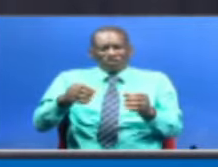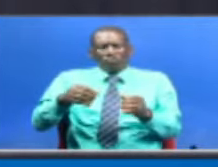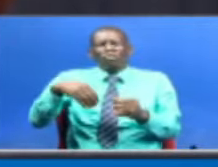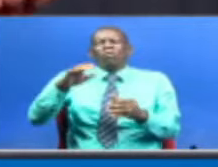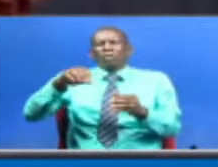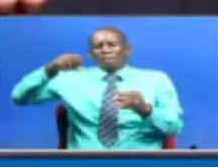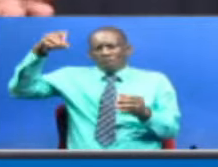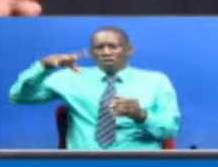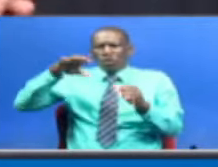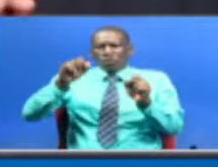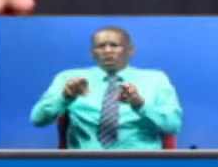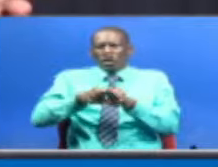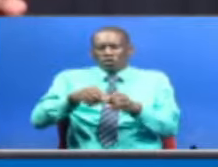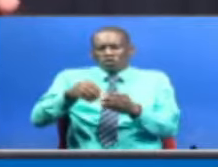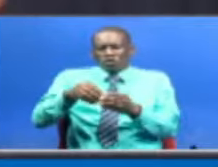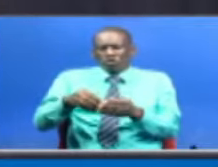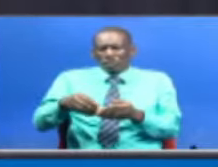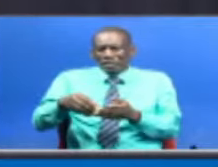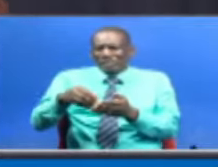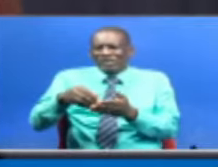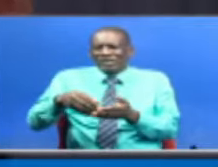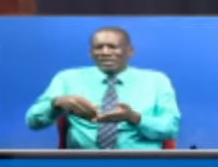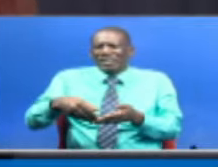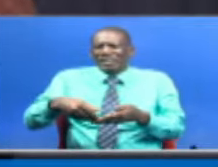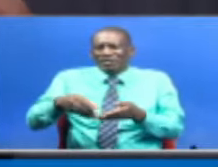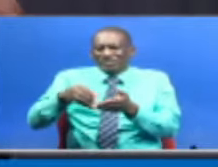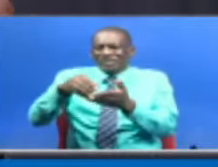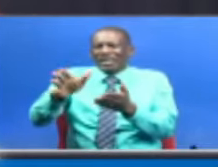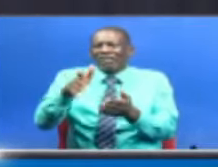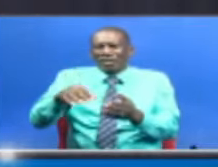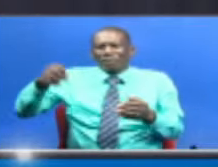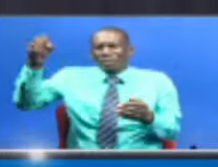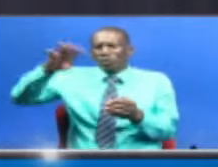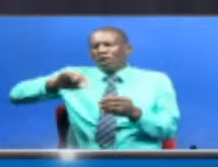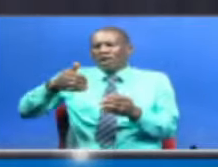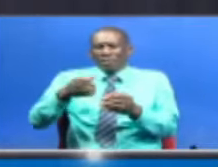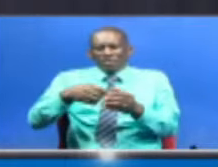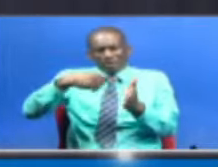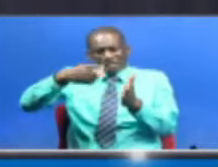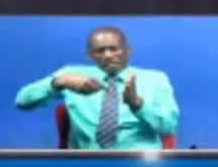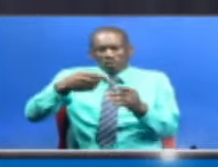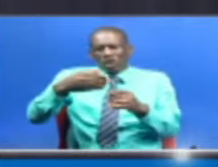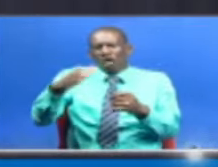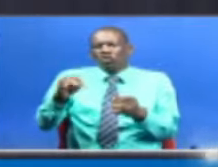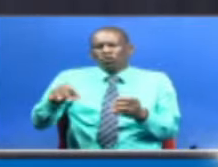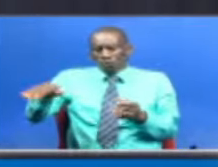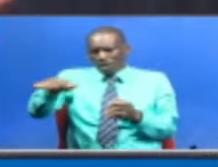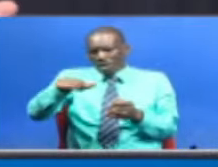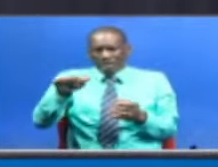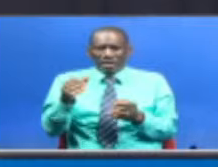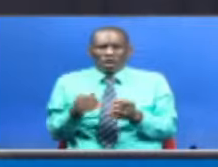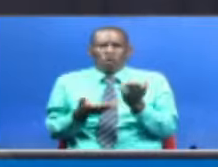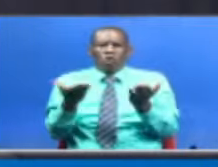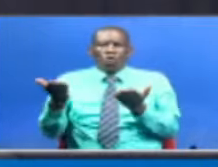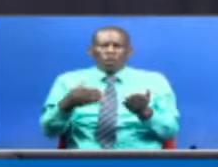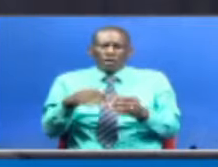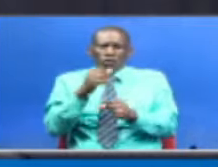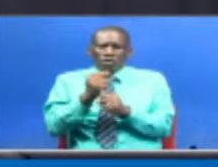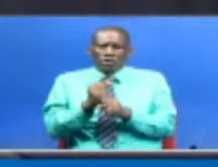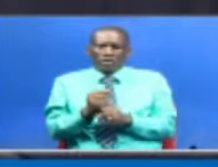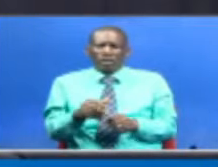also transport that power to another industry out of the location where he operates from.